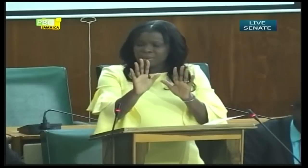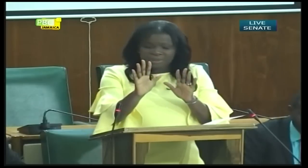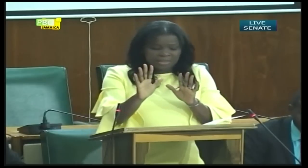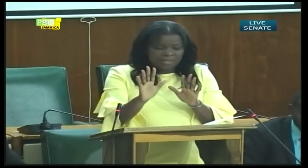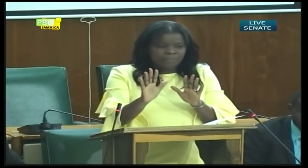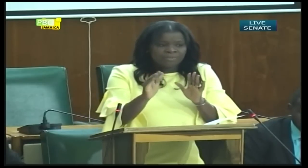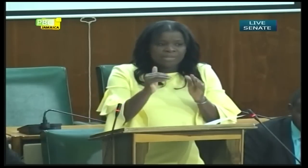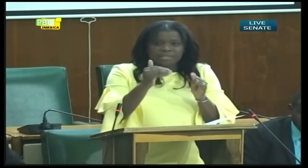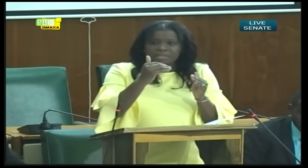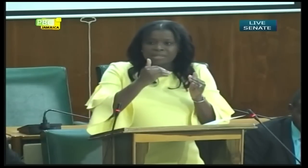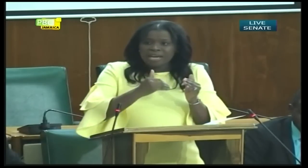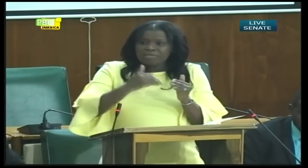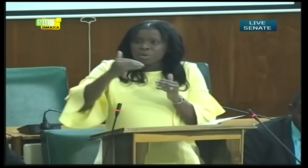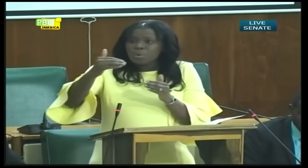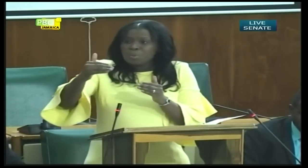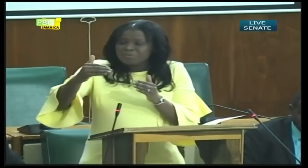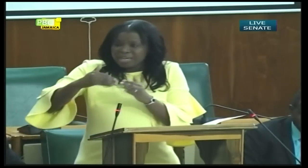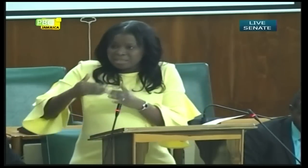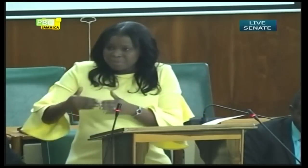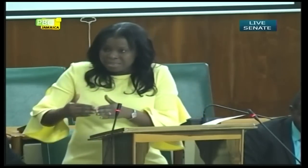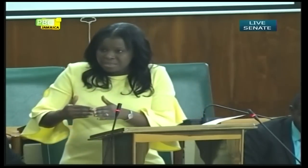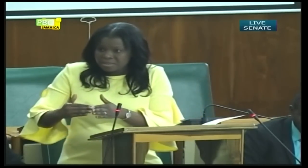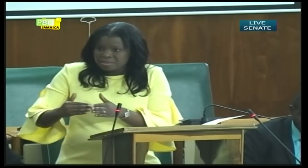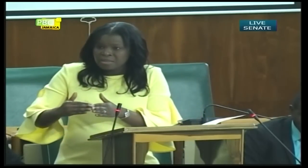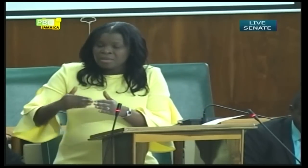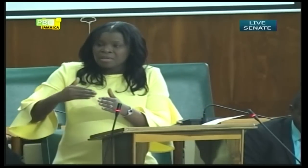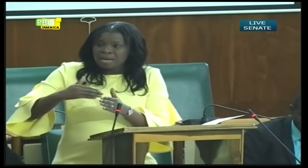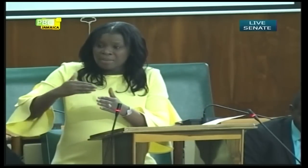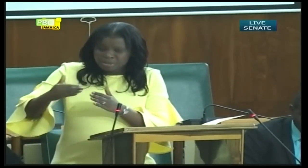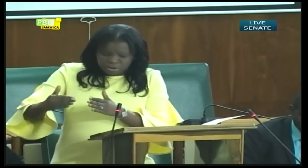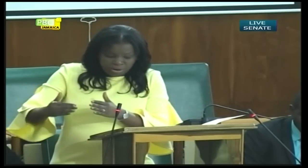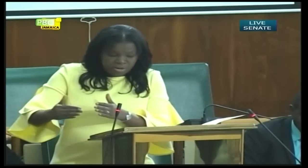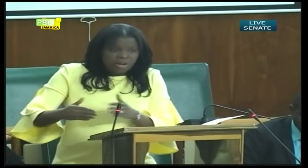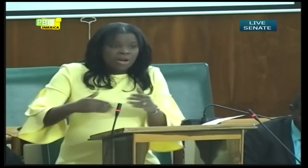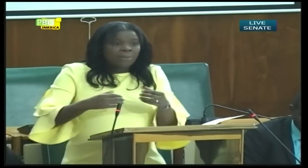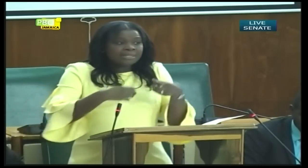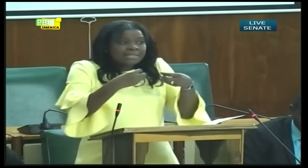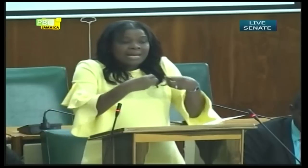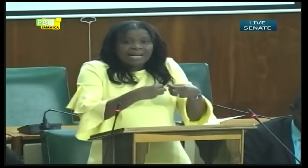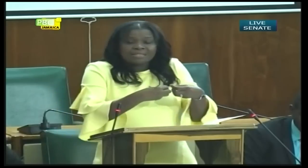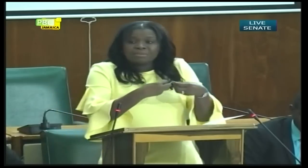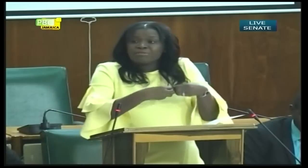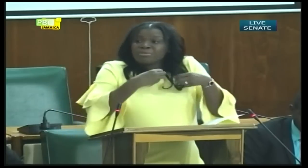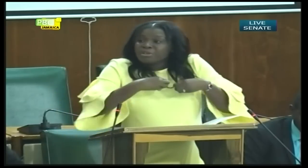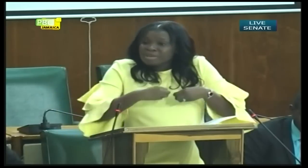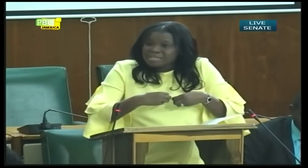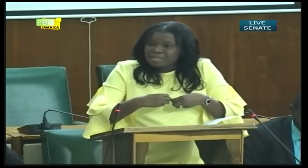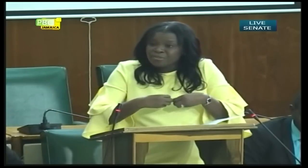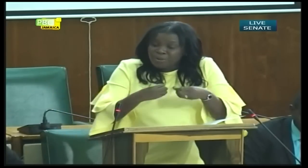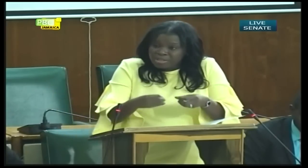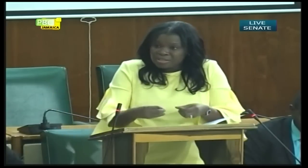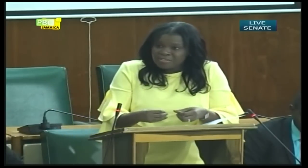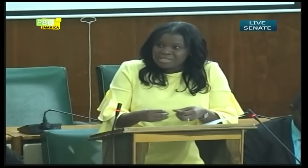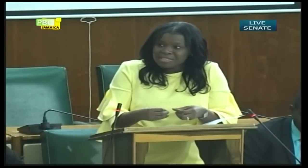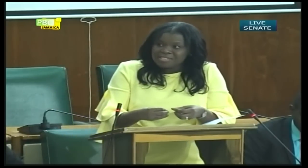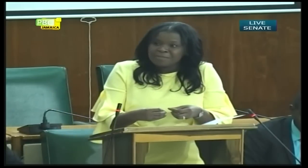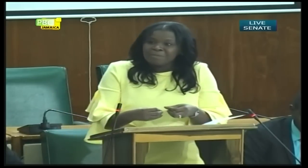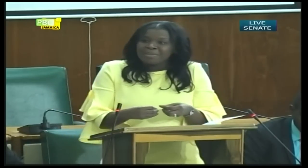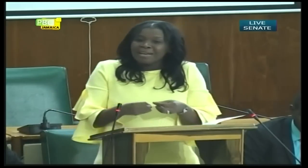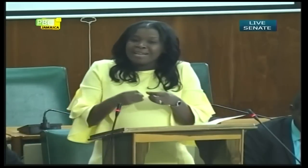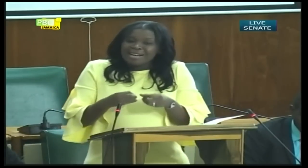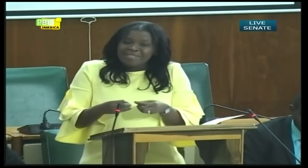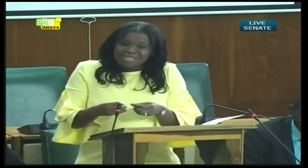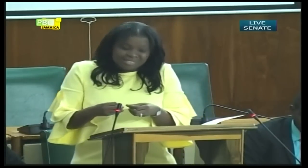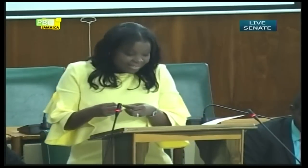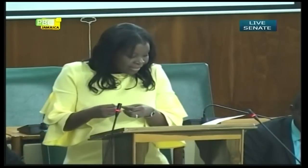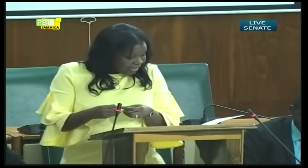saying quickly that he can recoup for expenses incurred, but he can't be remunerated for his services.